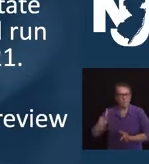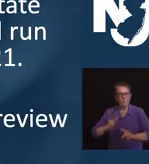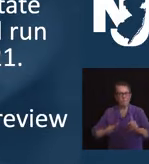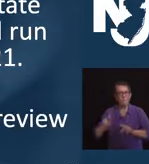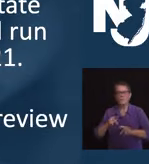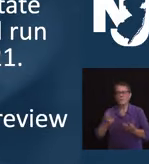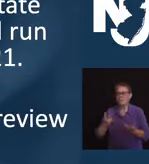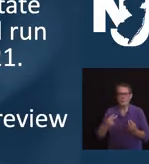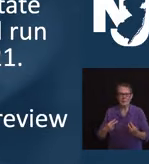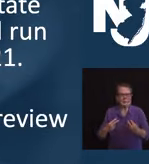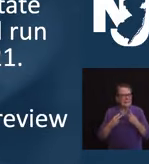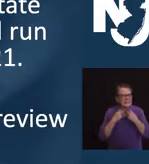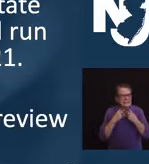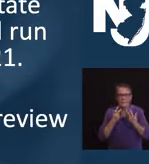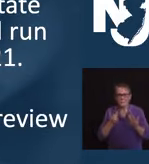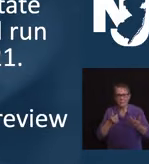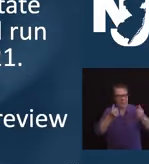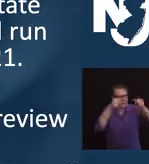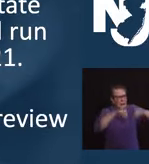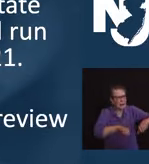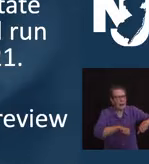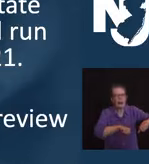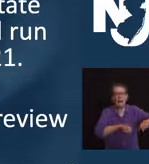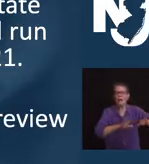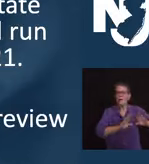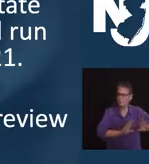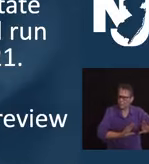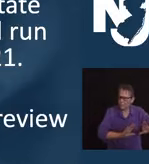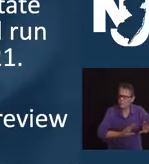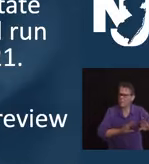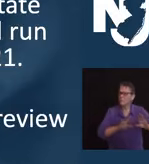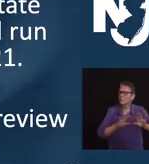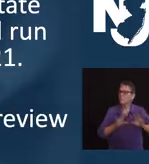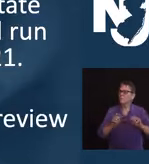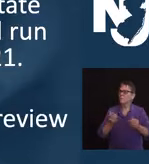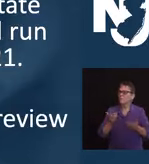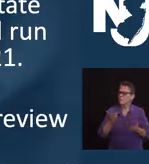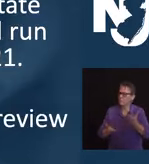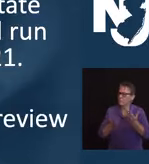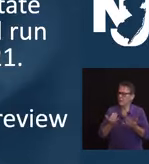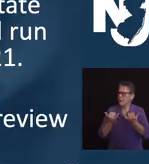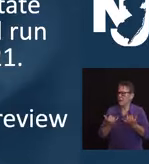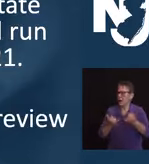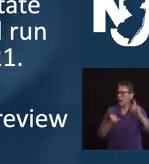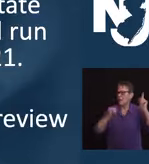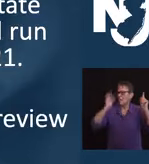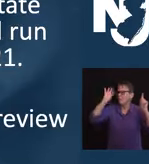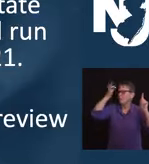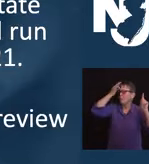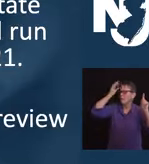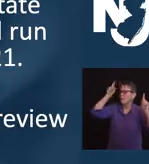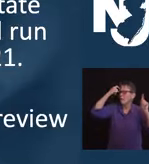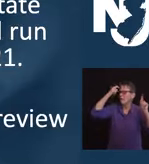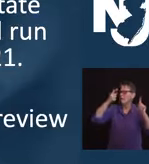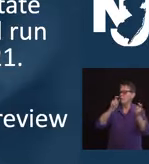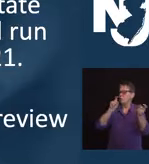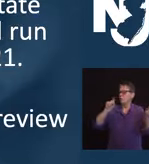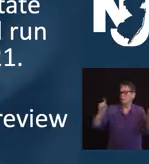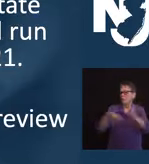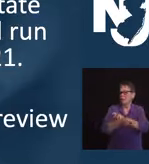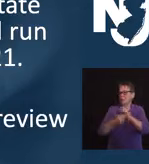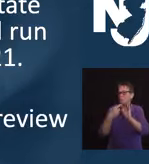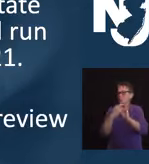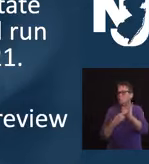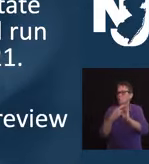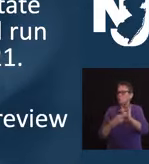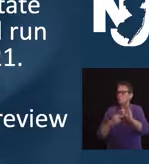because your income was too high, you may now qualify under the federal changes. If you are already receiving financial help, you are likely